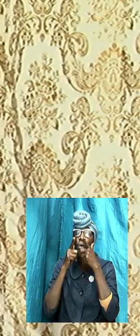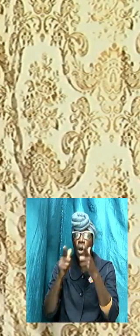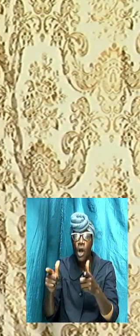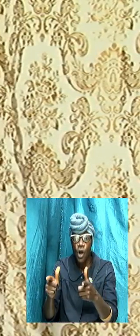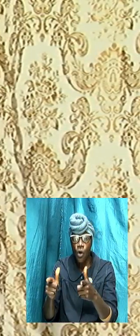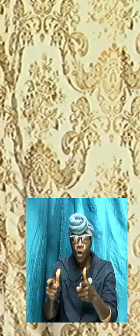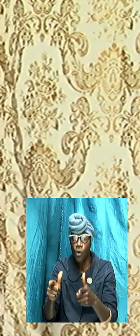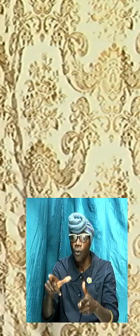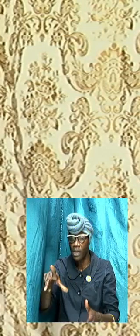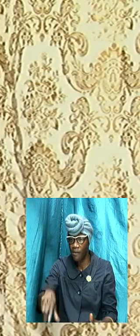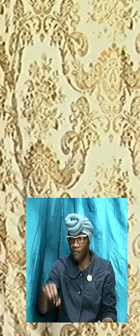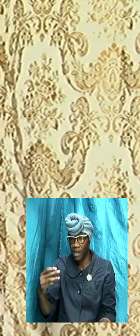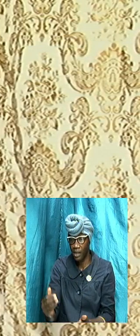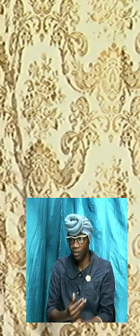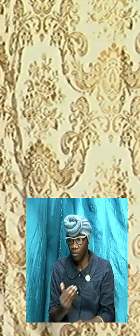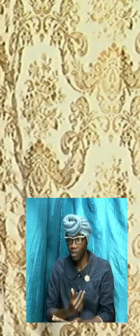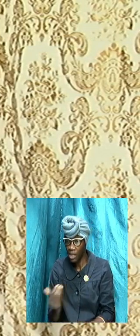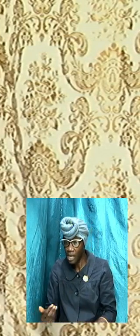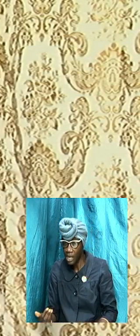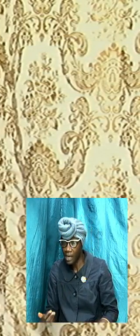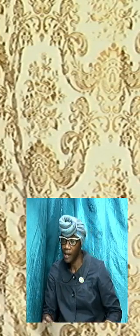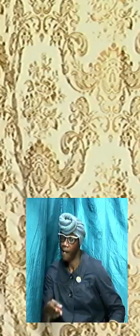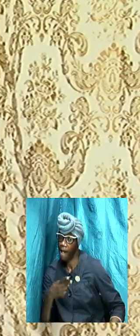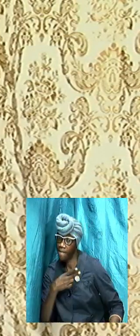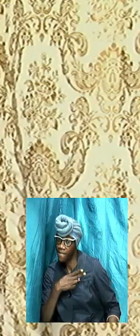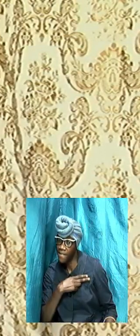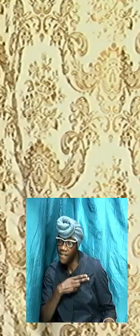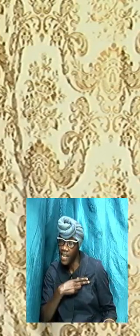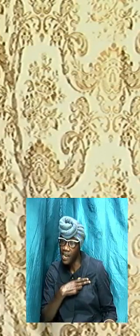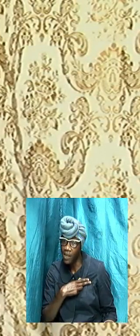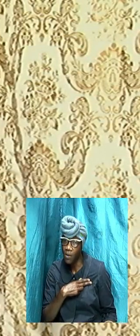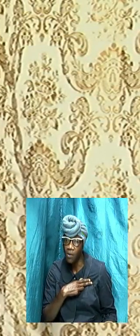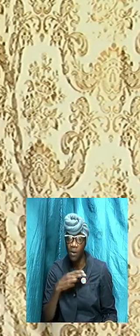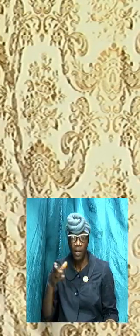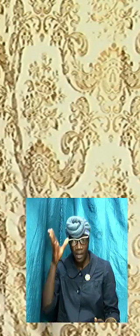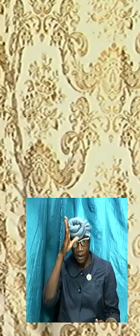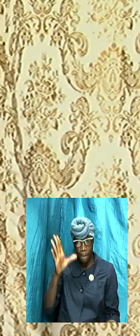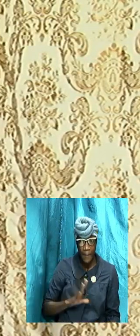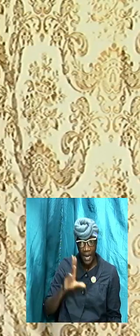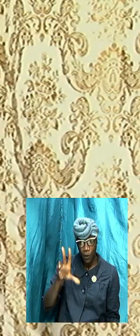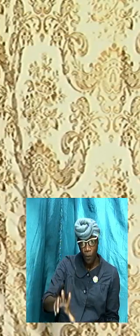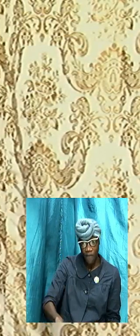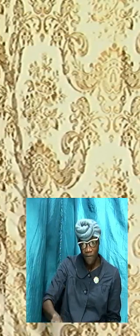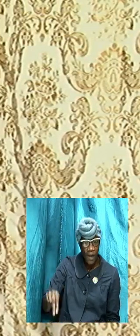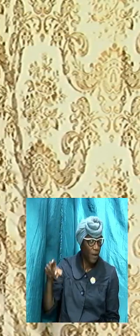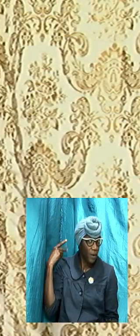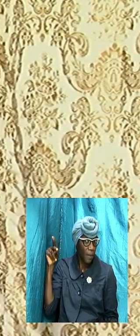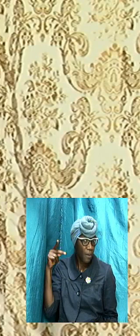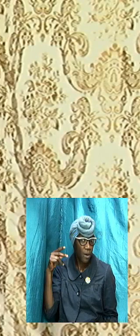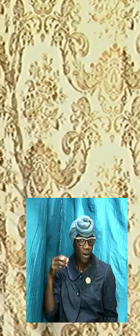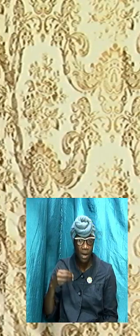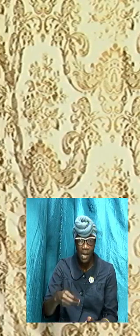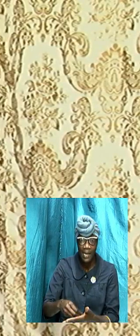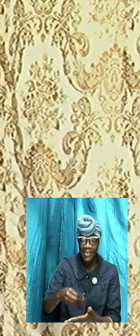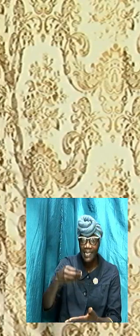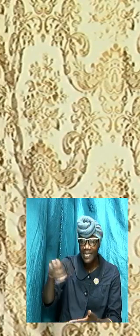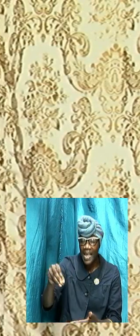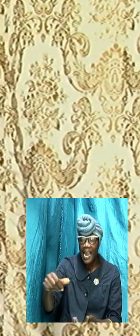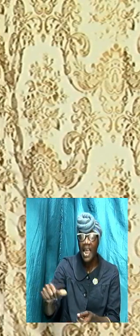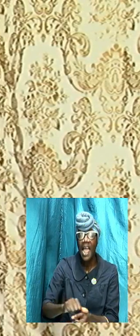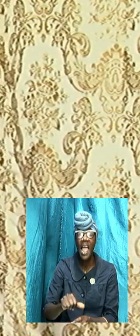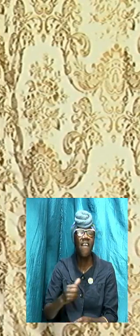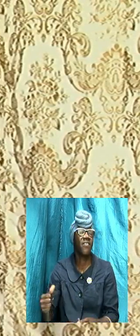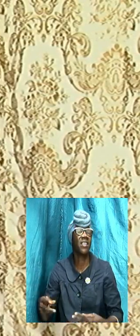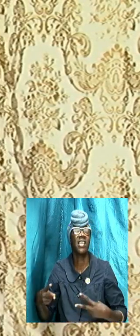of value, amen, the Bible tells that the man who found that pearl and he was willing to sell everything he had, amen, because he